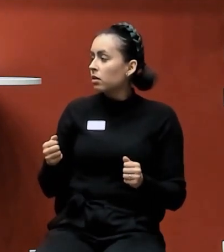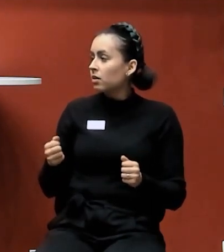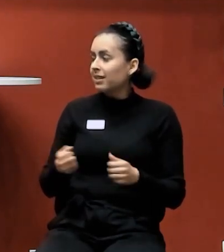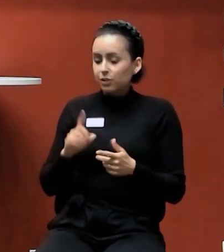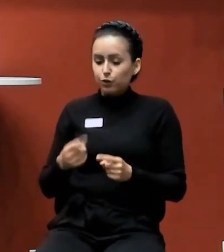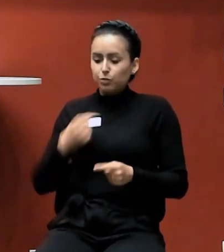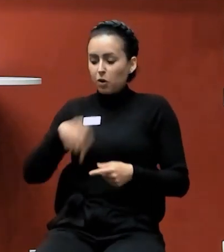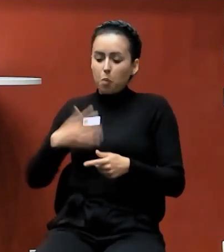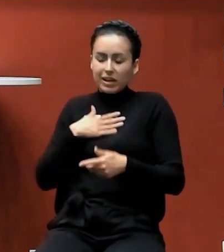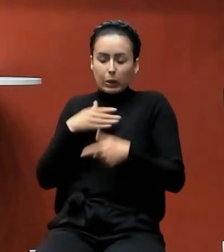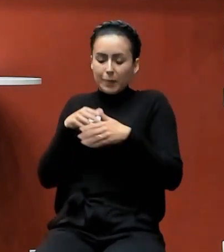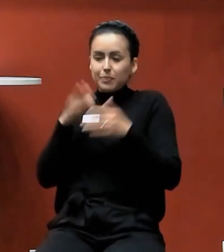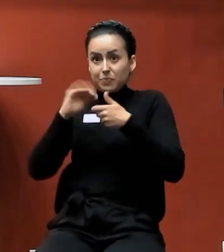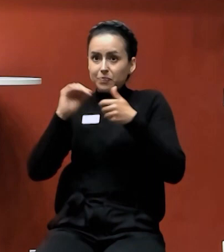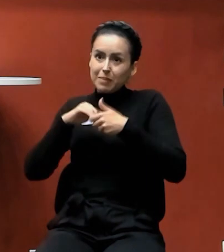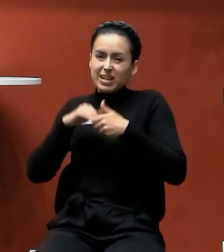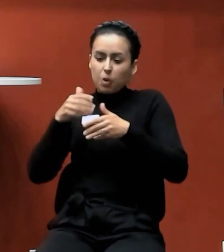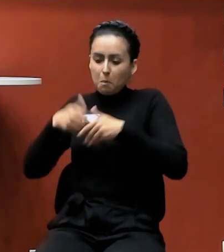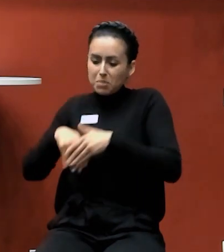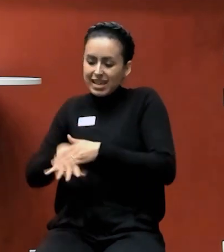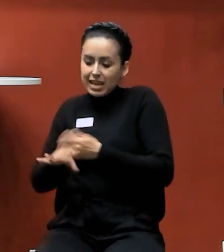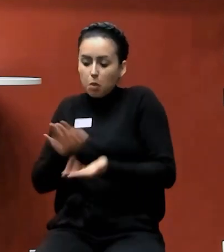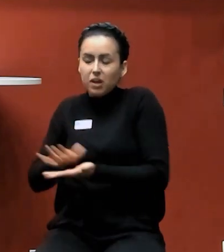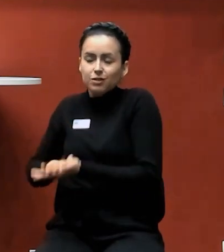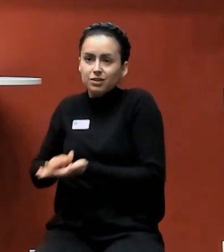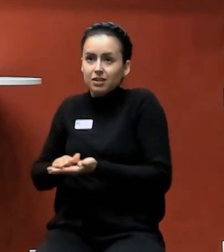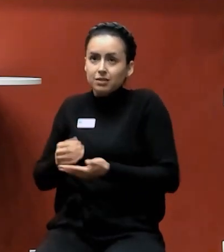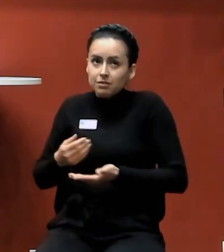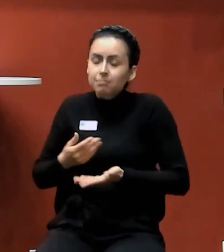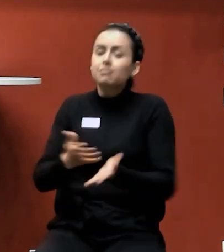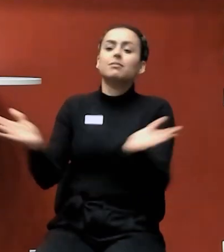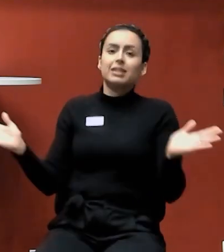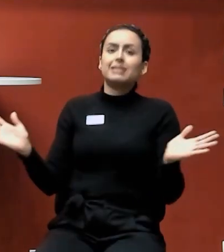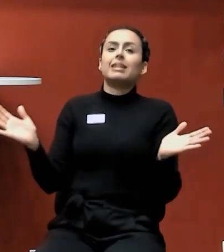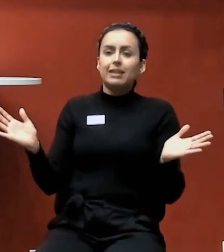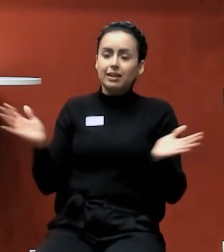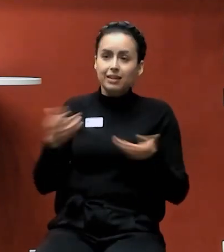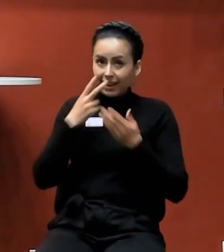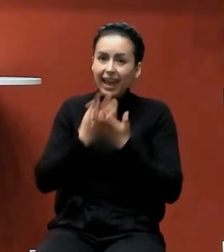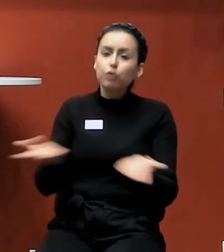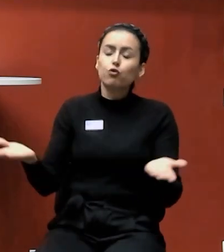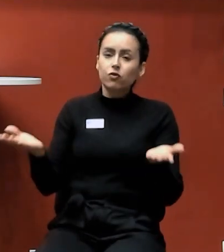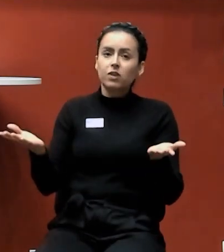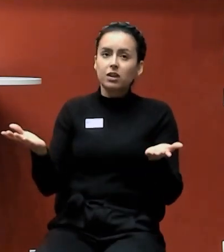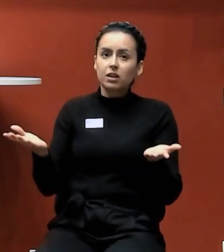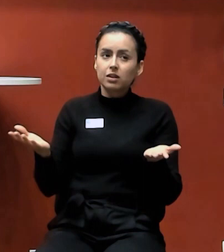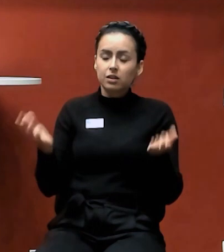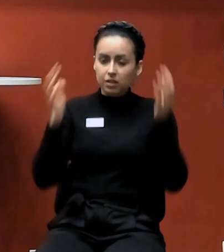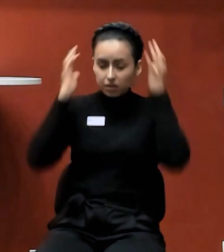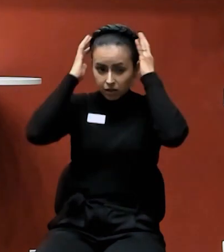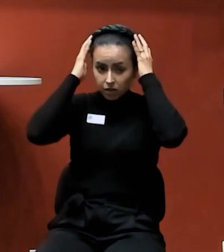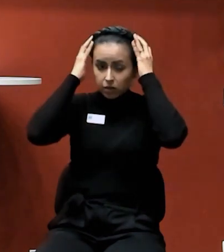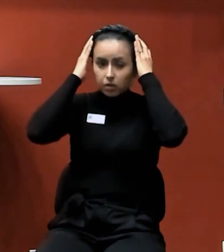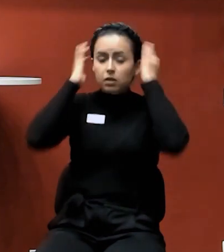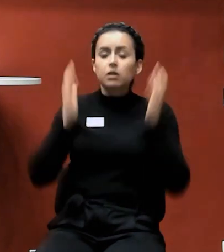hiding places, yeah, yeah. And we interact, it will be visible. Like for example, what you just